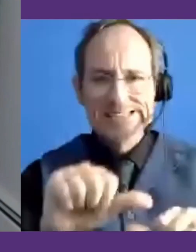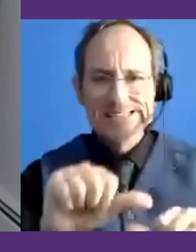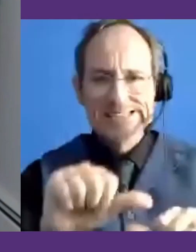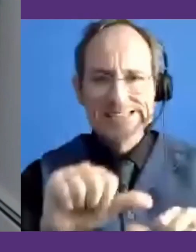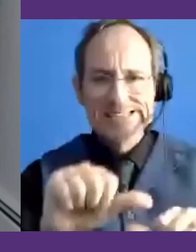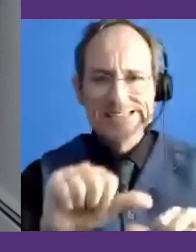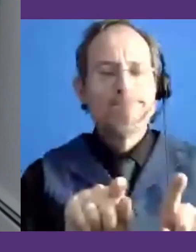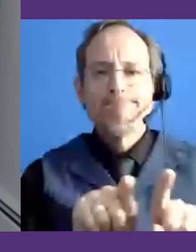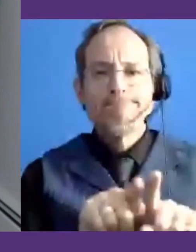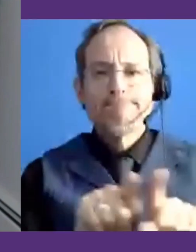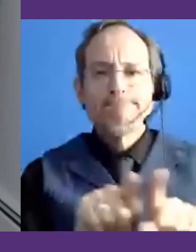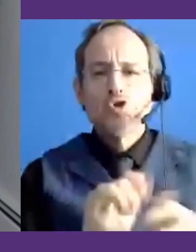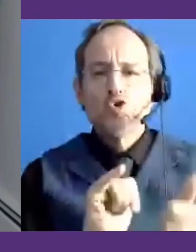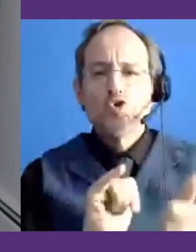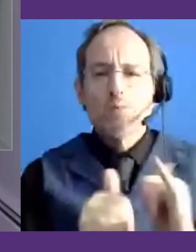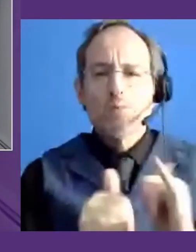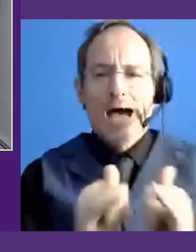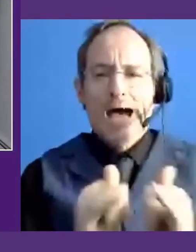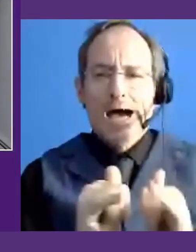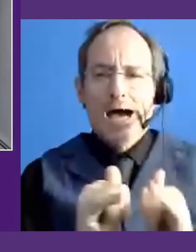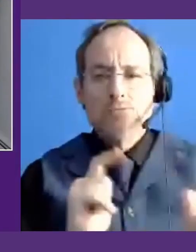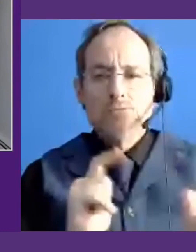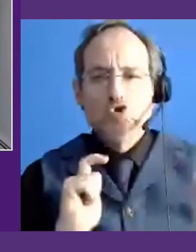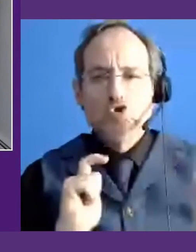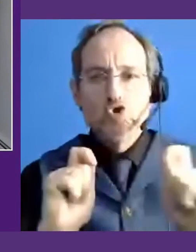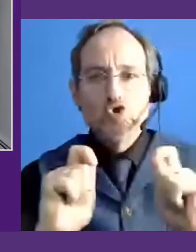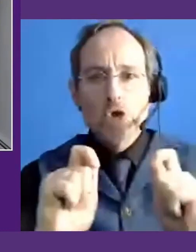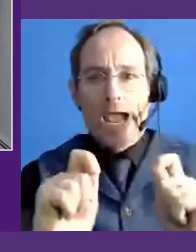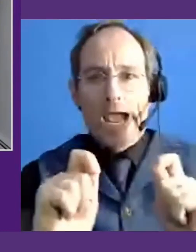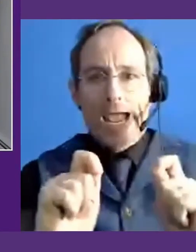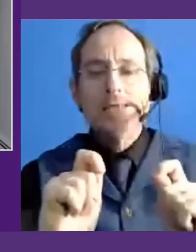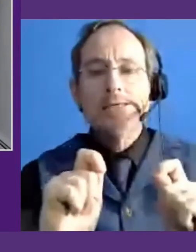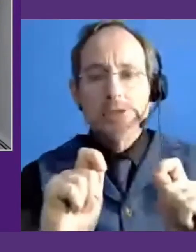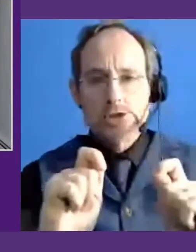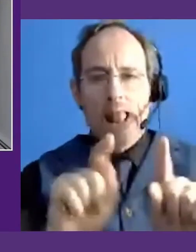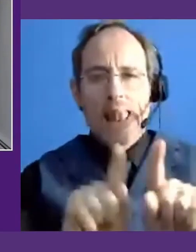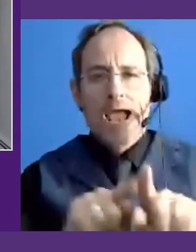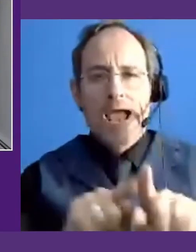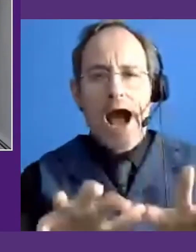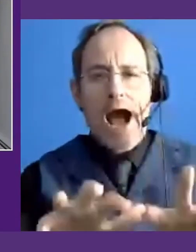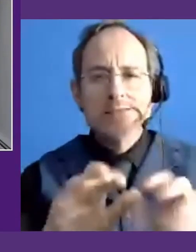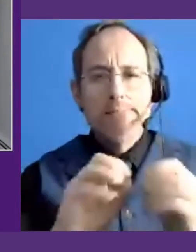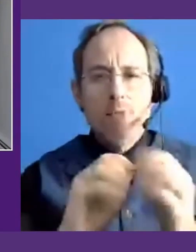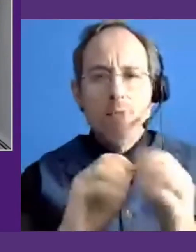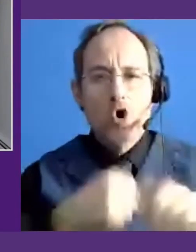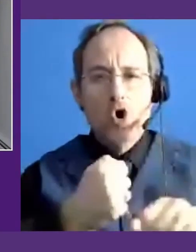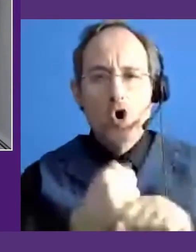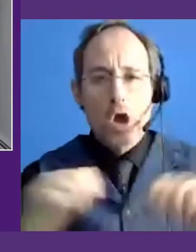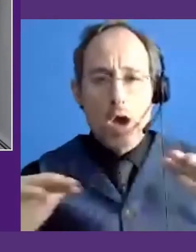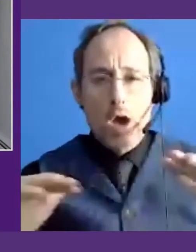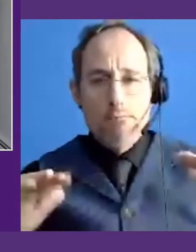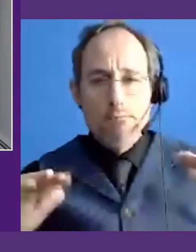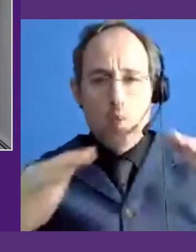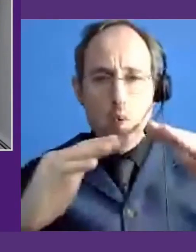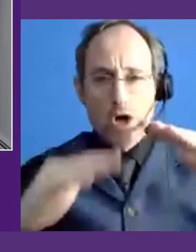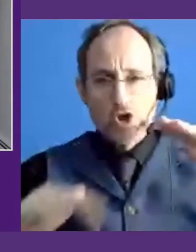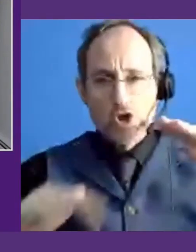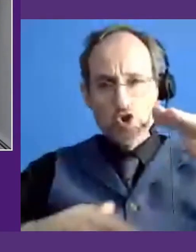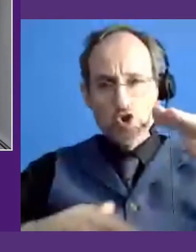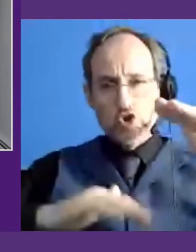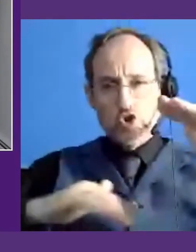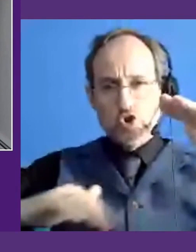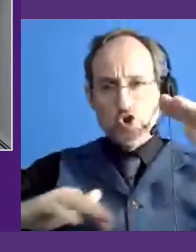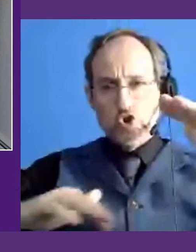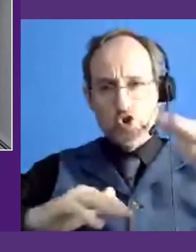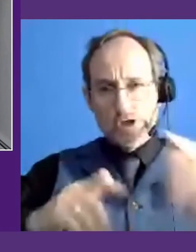momentum, I'm okay with that. Cool. At times. And next steps, you've got any particular things in the pipeline,